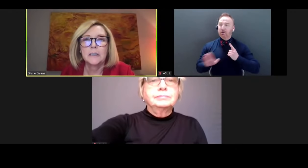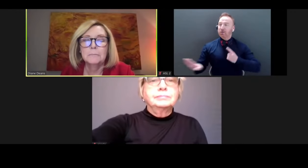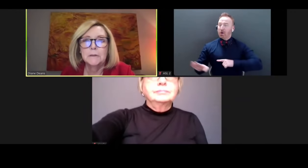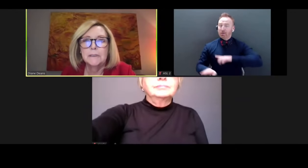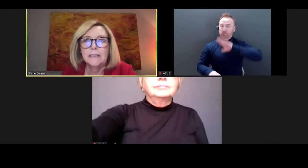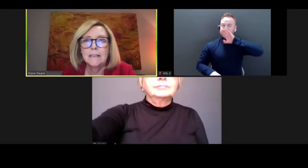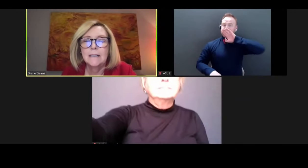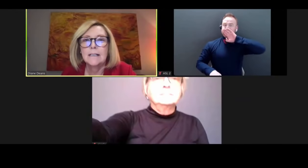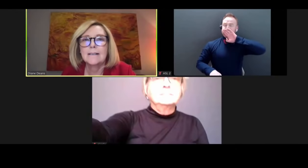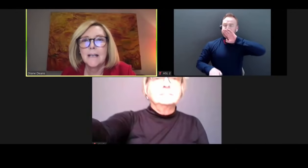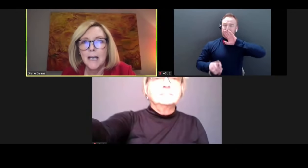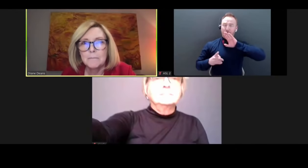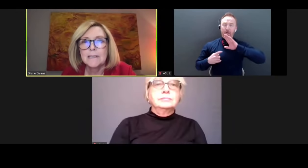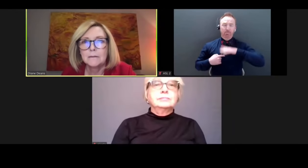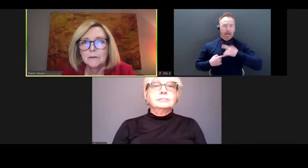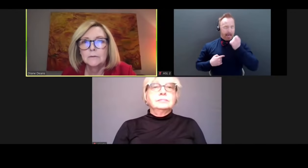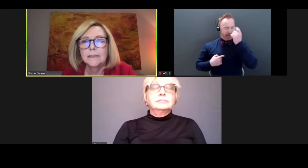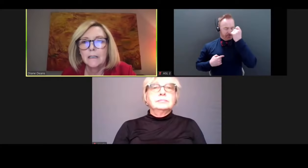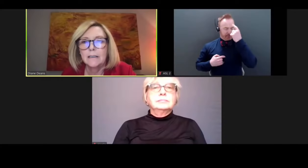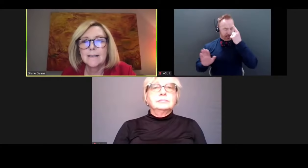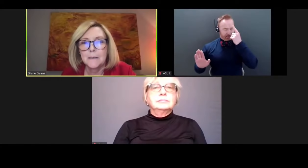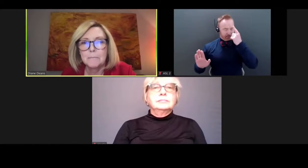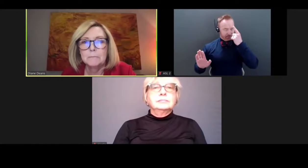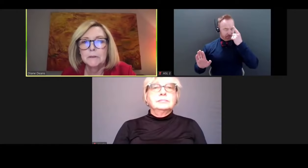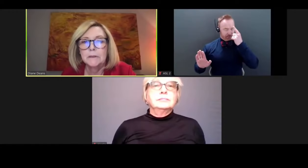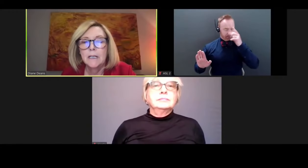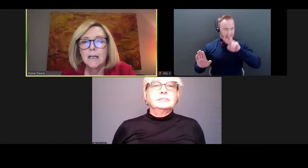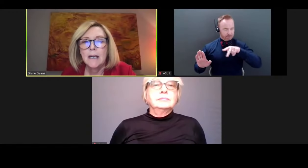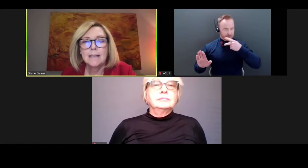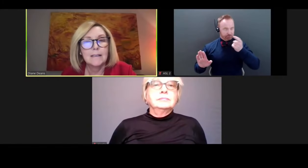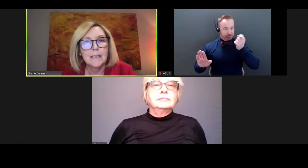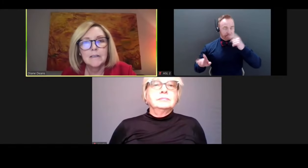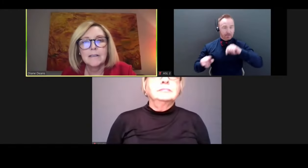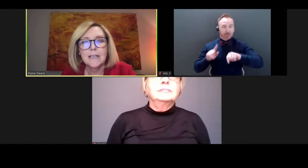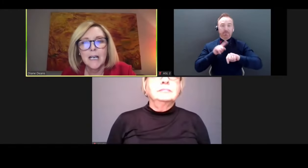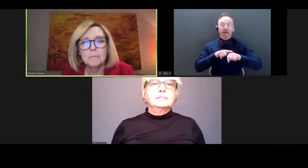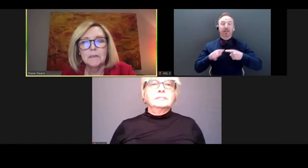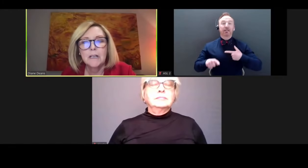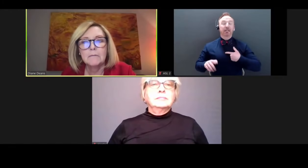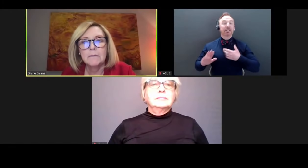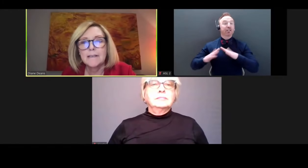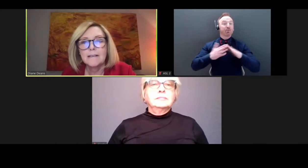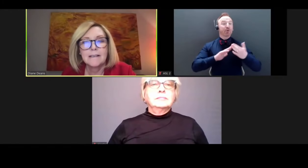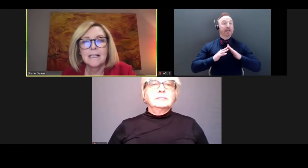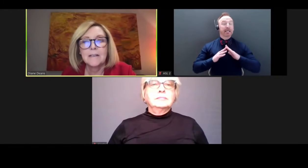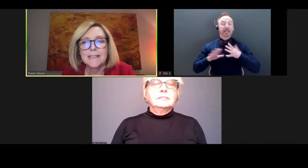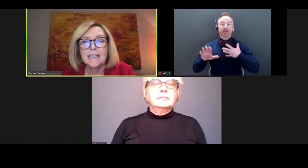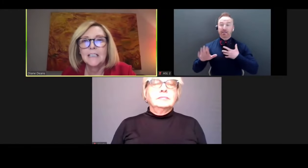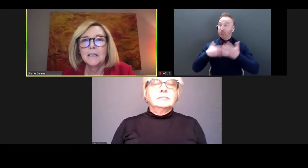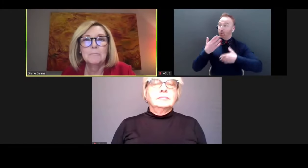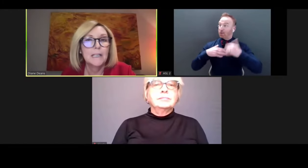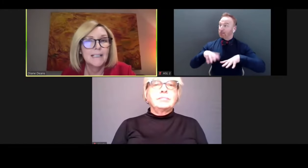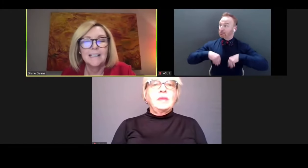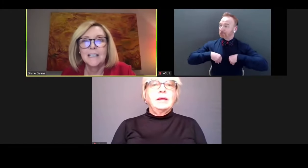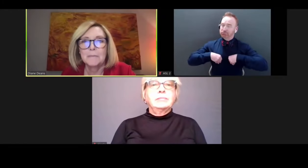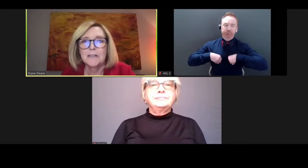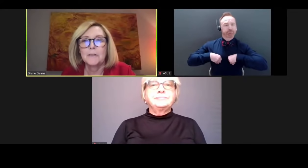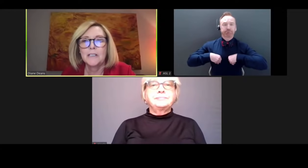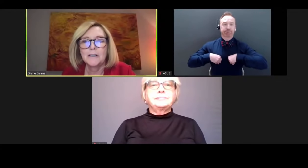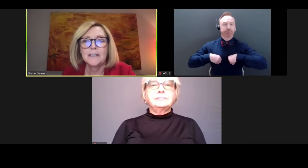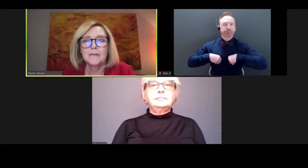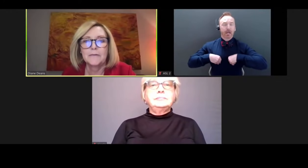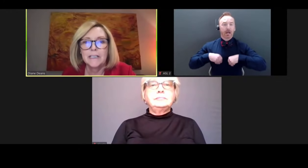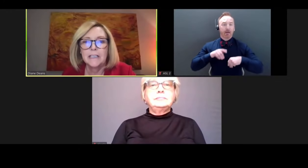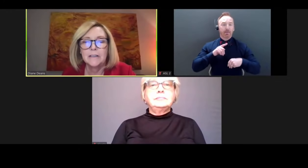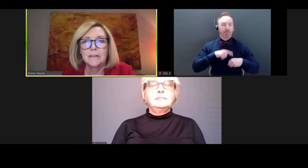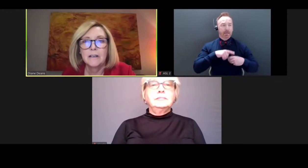our community is absolutely unacceptable. As the nation's capital, our residents have seen many